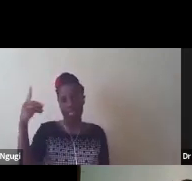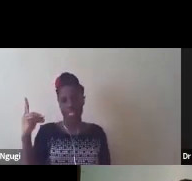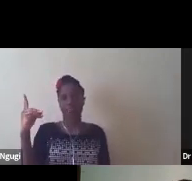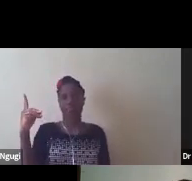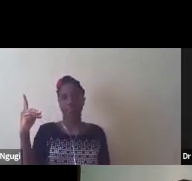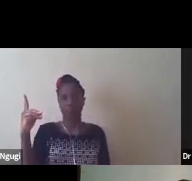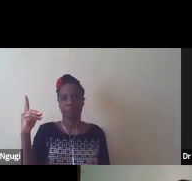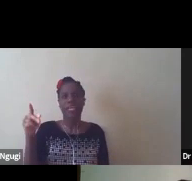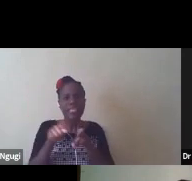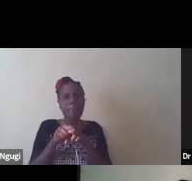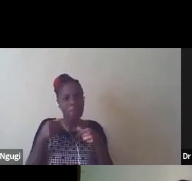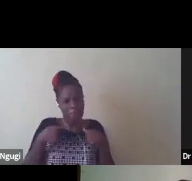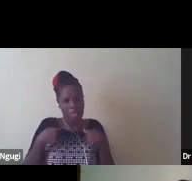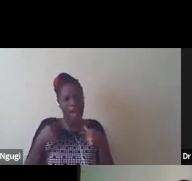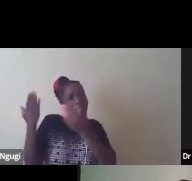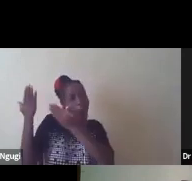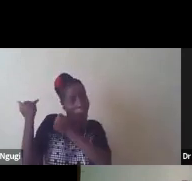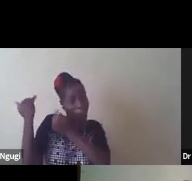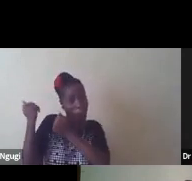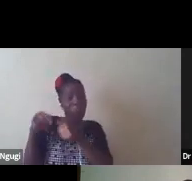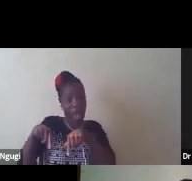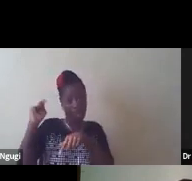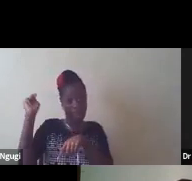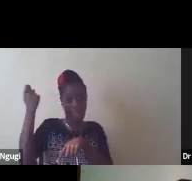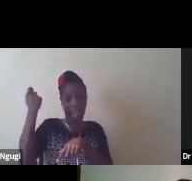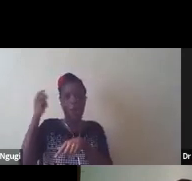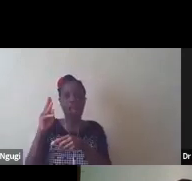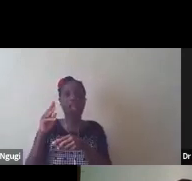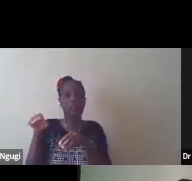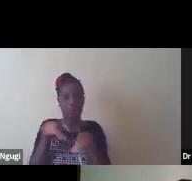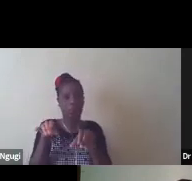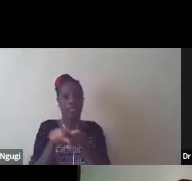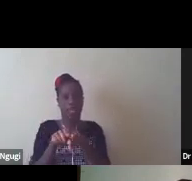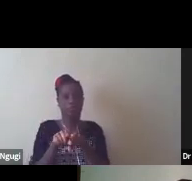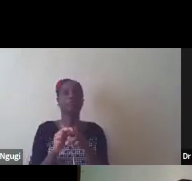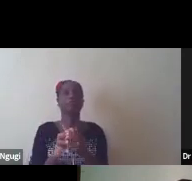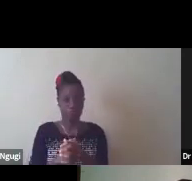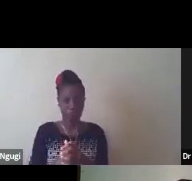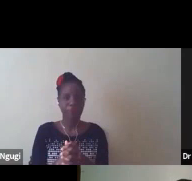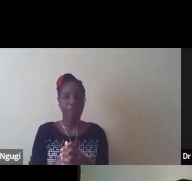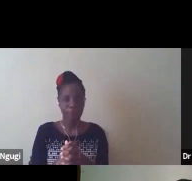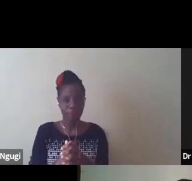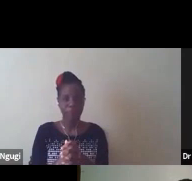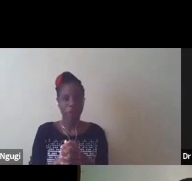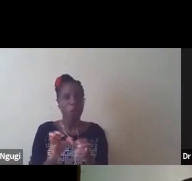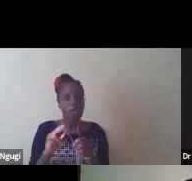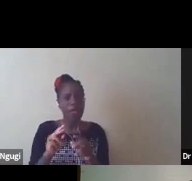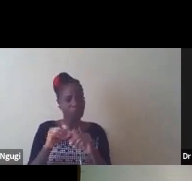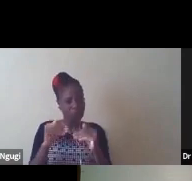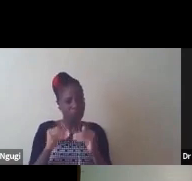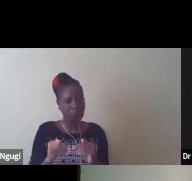I'm very hopeful that even in Kenya, we should be able to do that. The next question is, can we enforce the law?